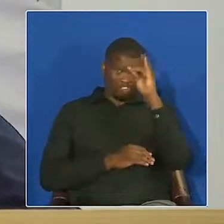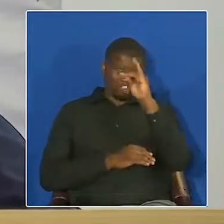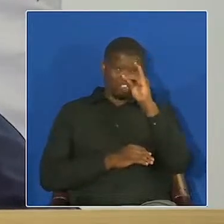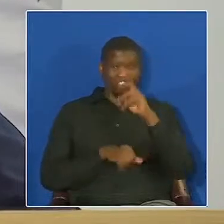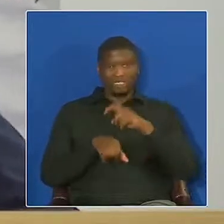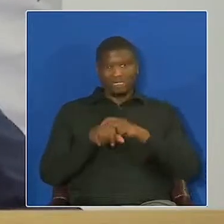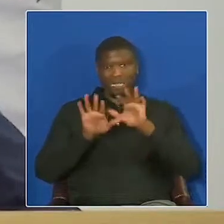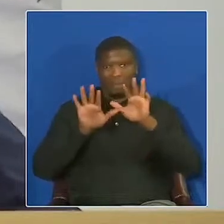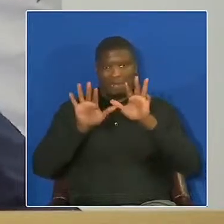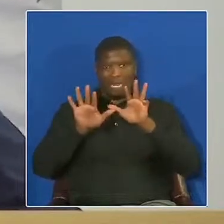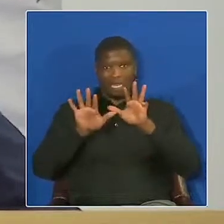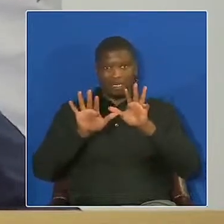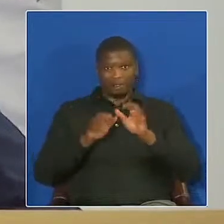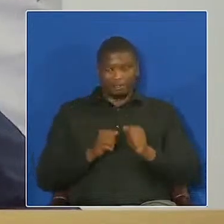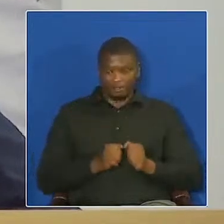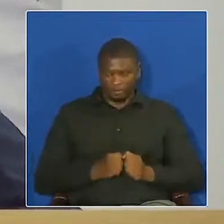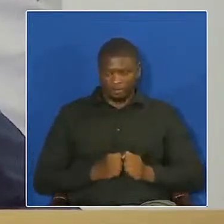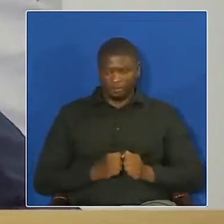9.